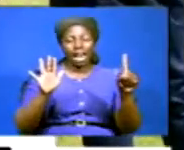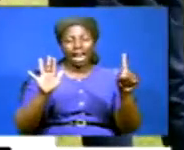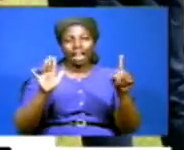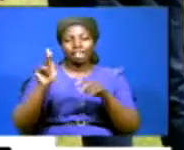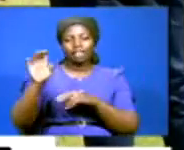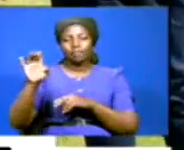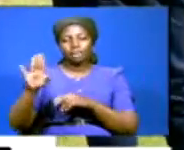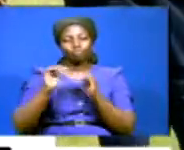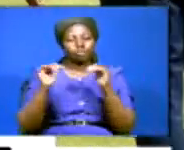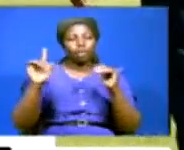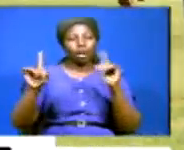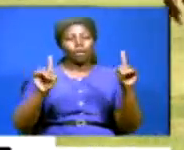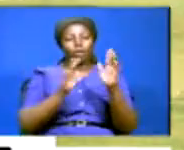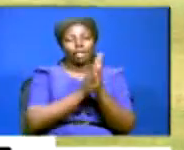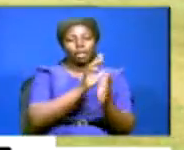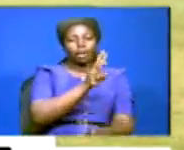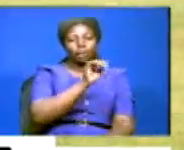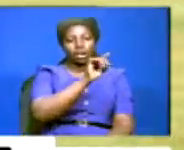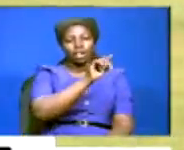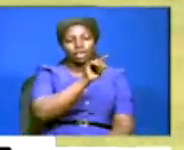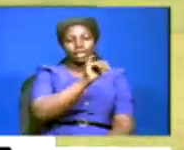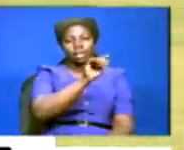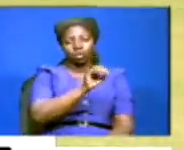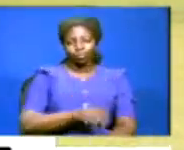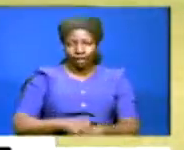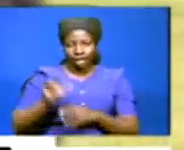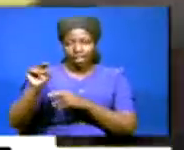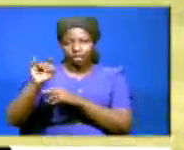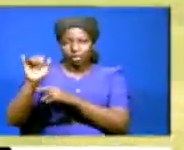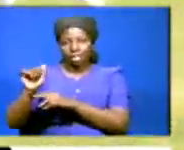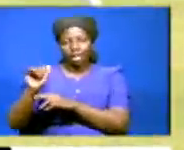with Wazito FC, while Nzoia Sugar secured a 2-1 win over Ulinzi Stars.